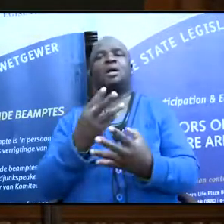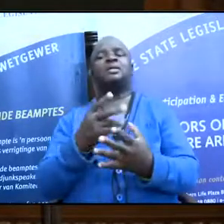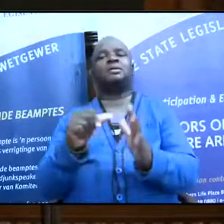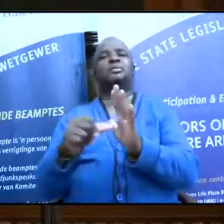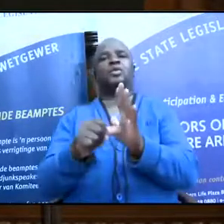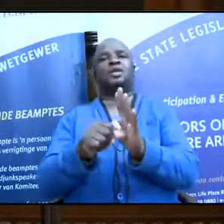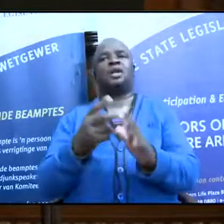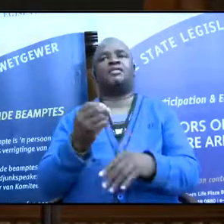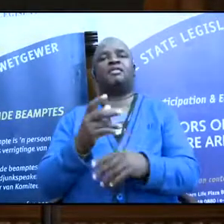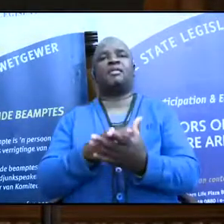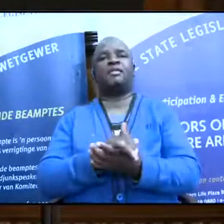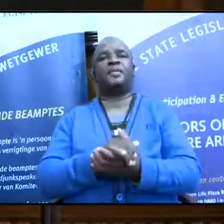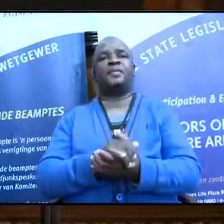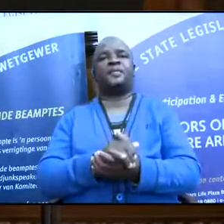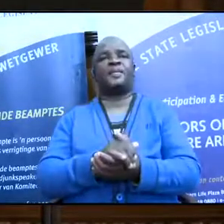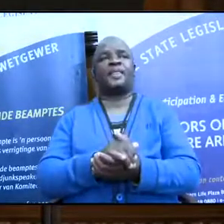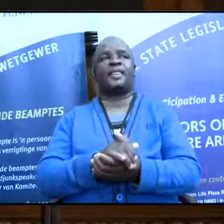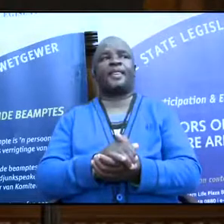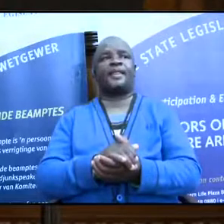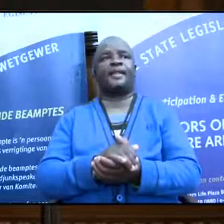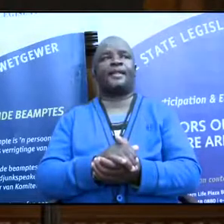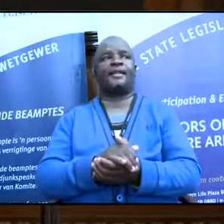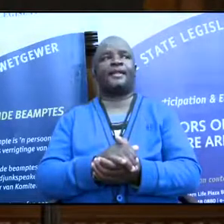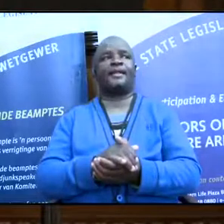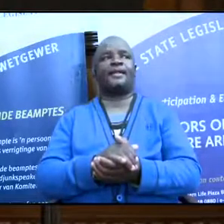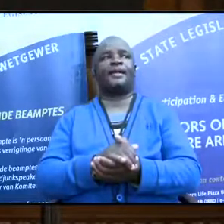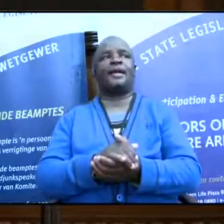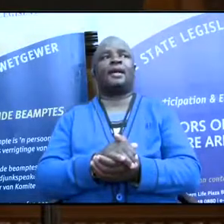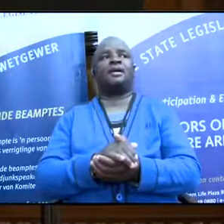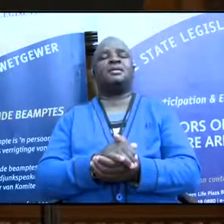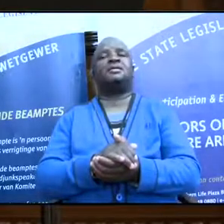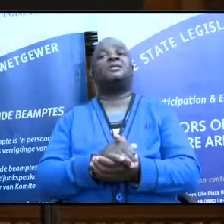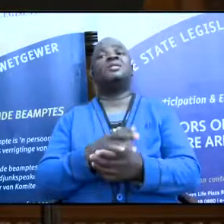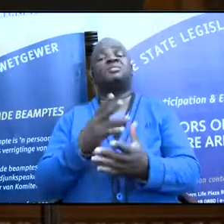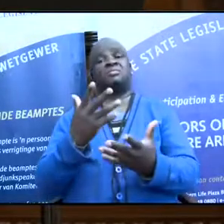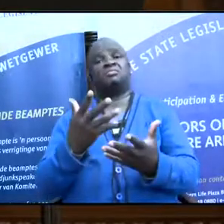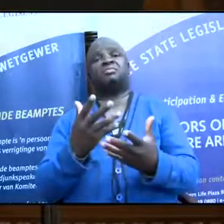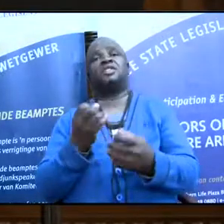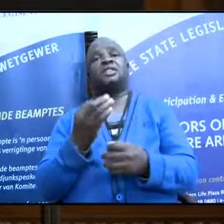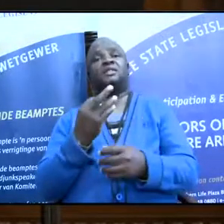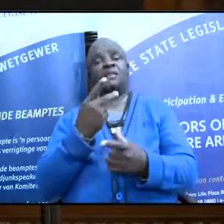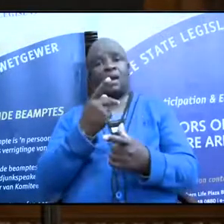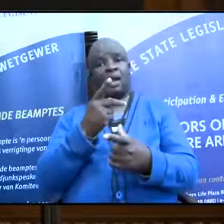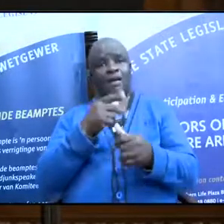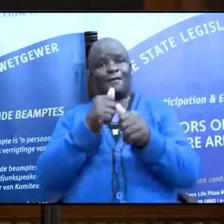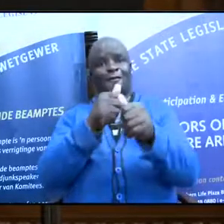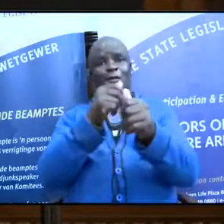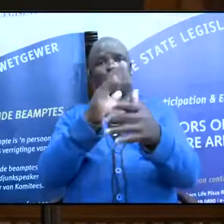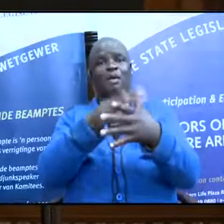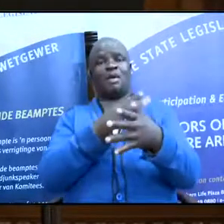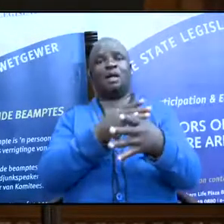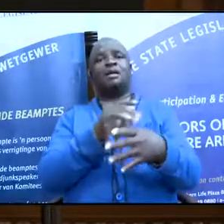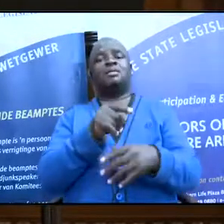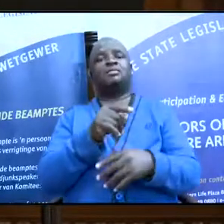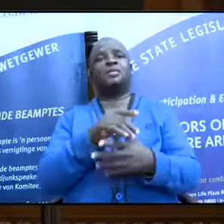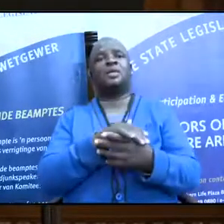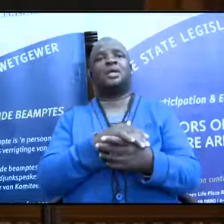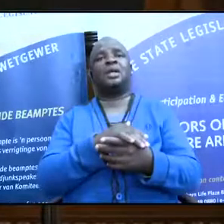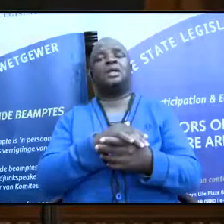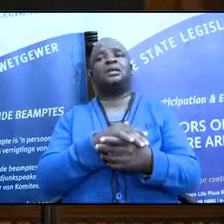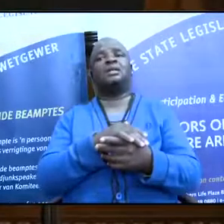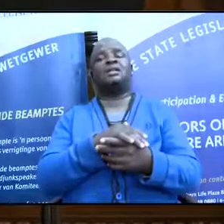advanced of all sectors if it is if it is for this reason it is for this